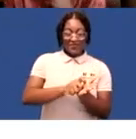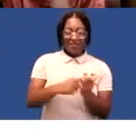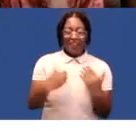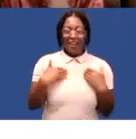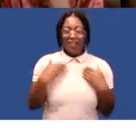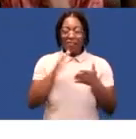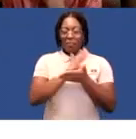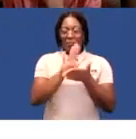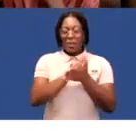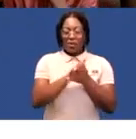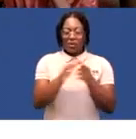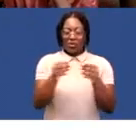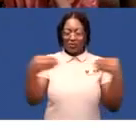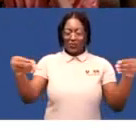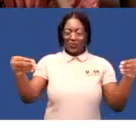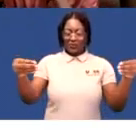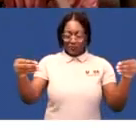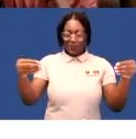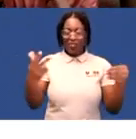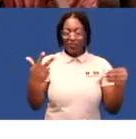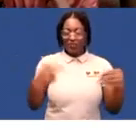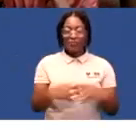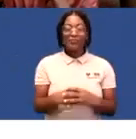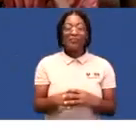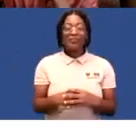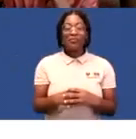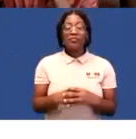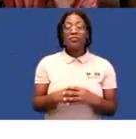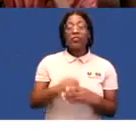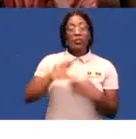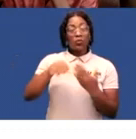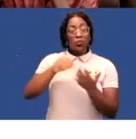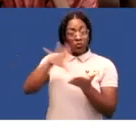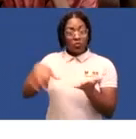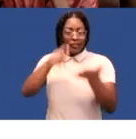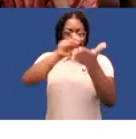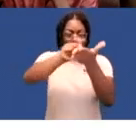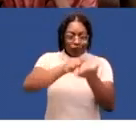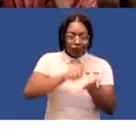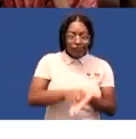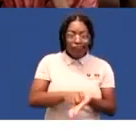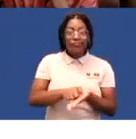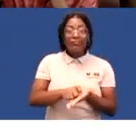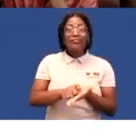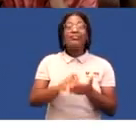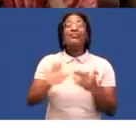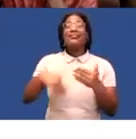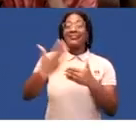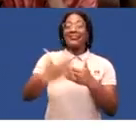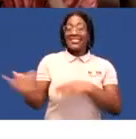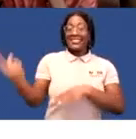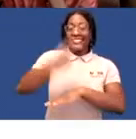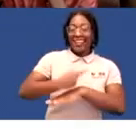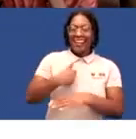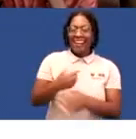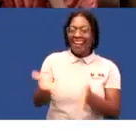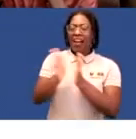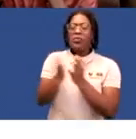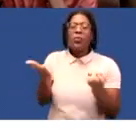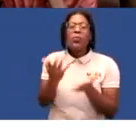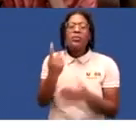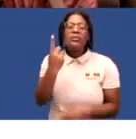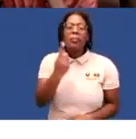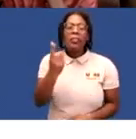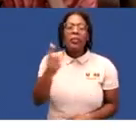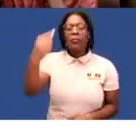reference. The next day we reviewed. Who remembers something that is black and beautiful? Horses, birds, sneakers,